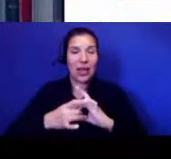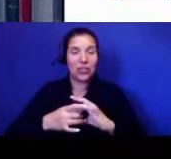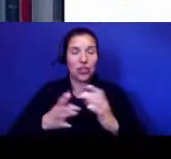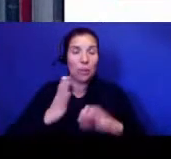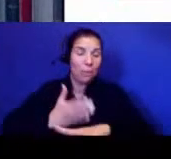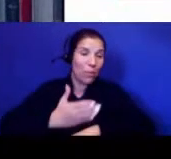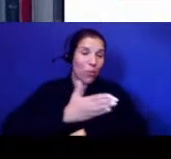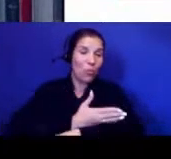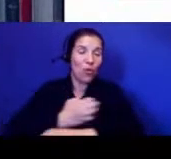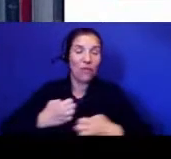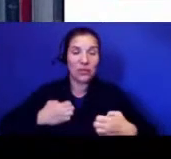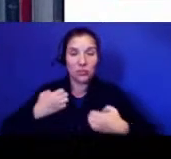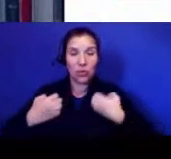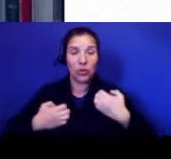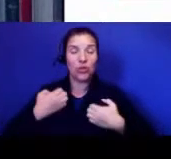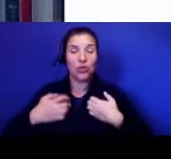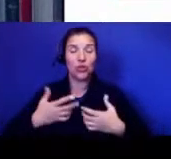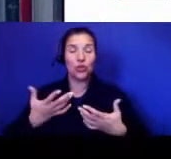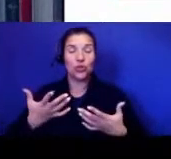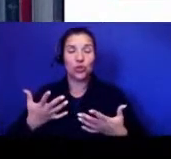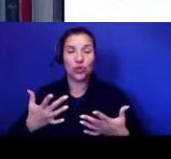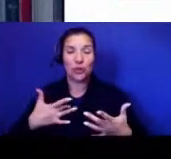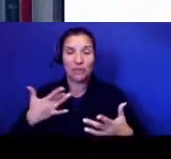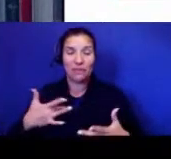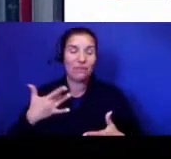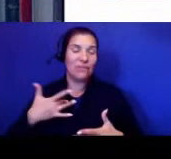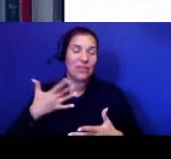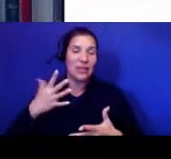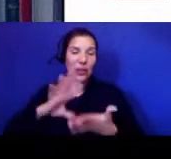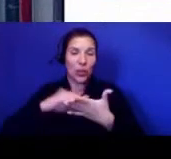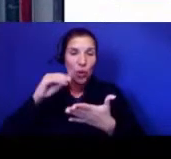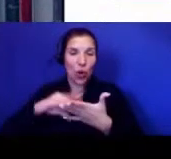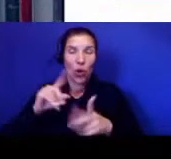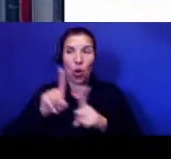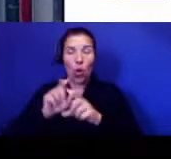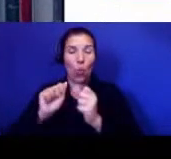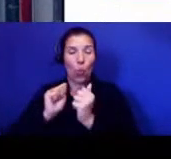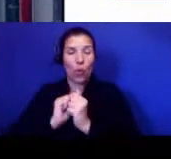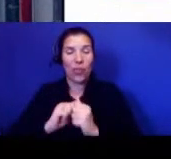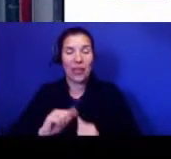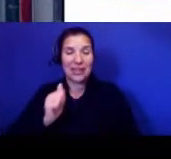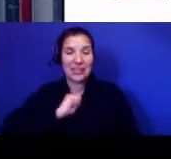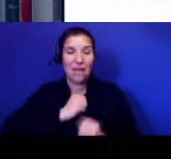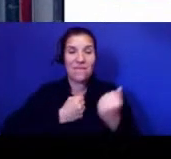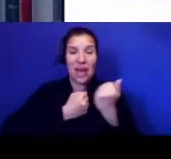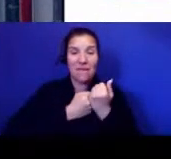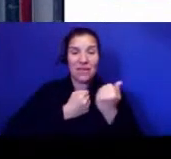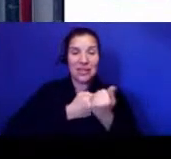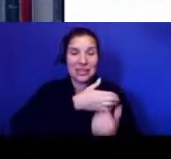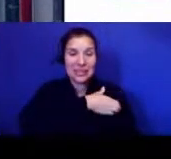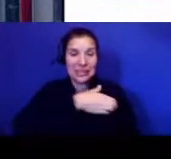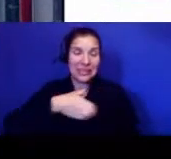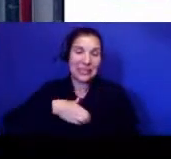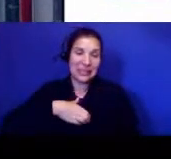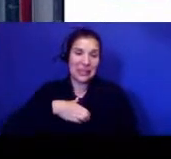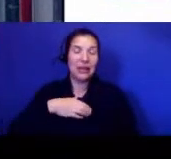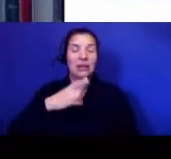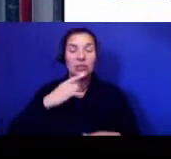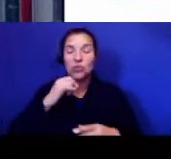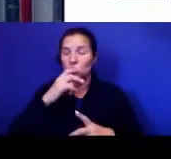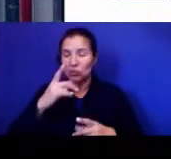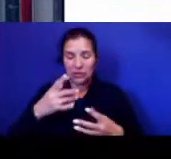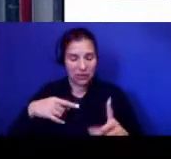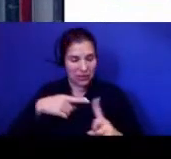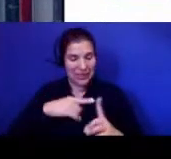learning and increases bystander self-efficacy. These studies show that no matter where we